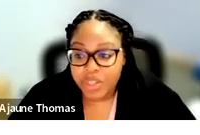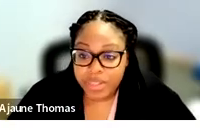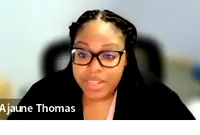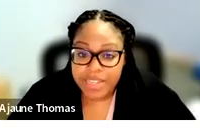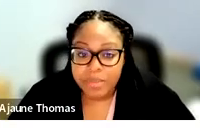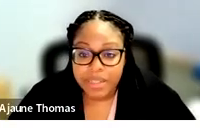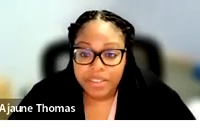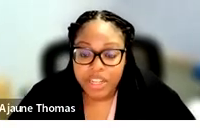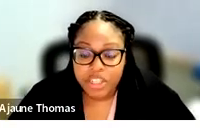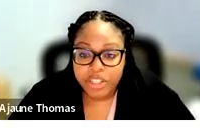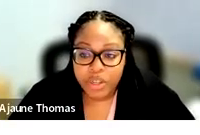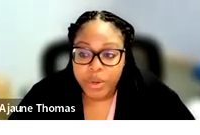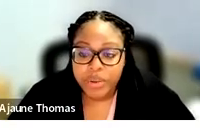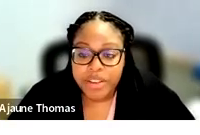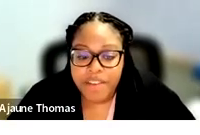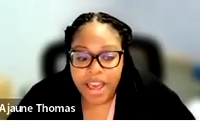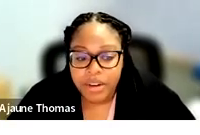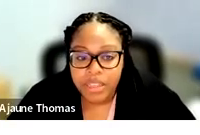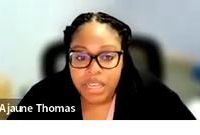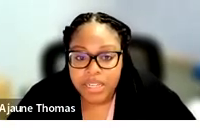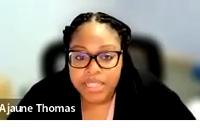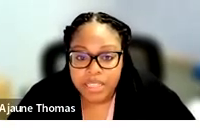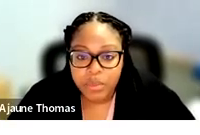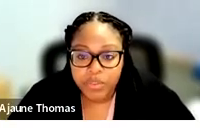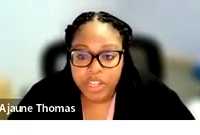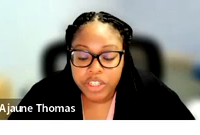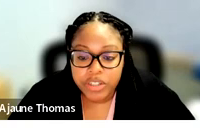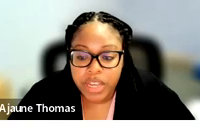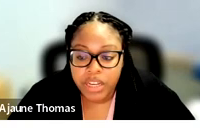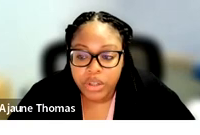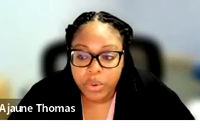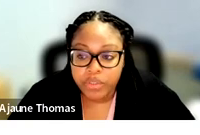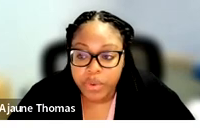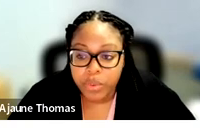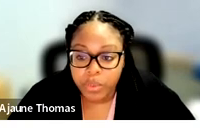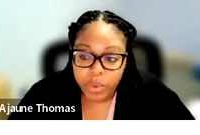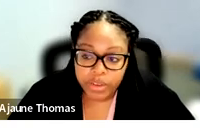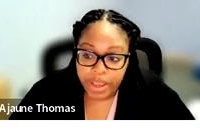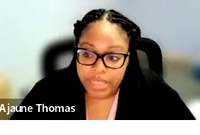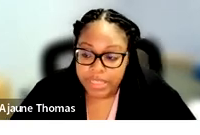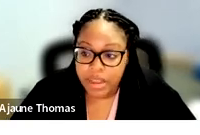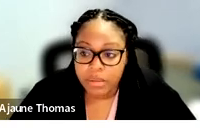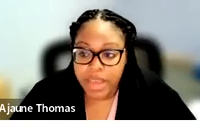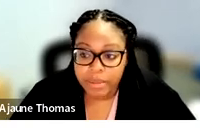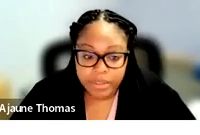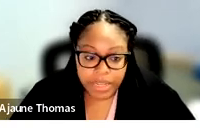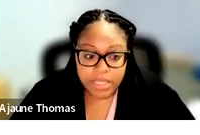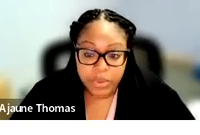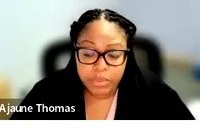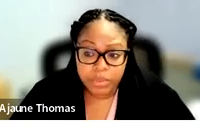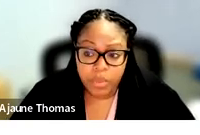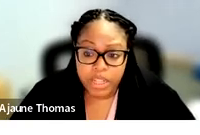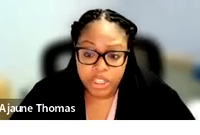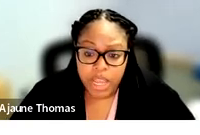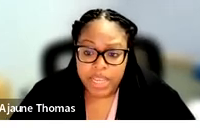get into the accessibility features. So where you can find these accessible features in your phone or device, tablet device